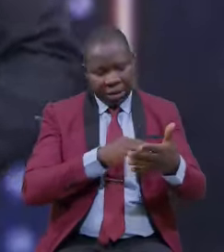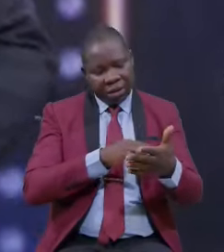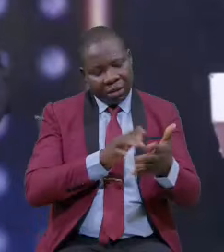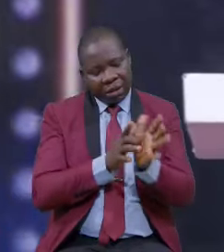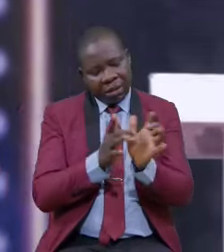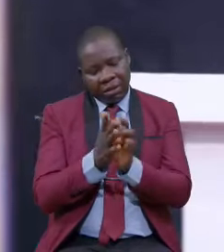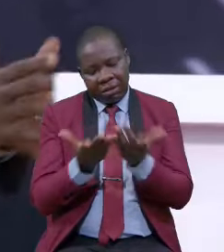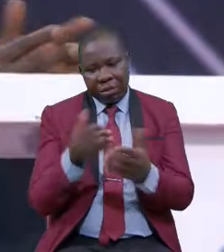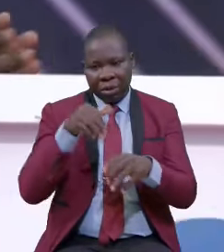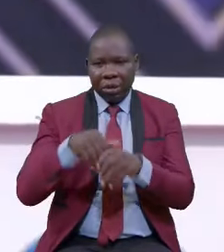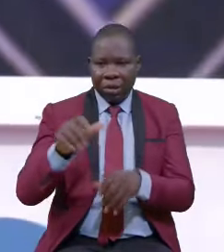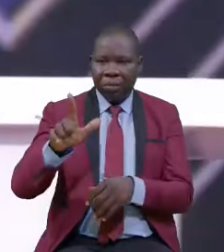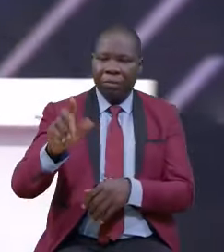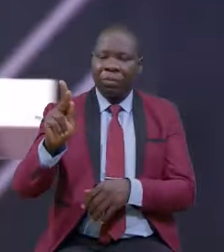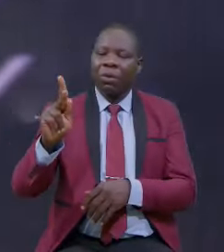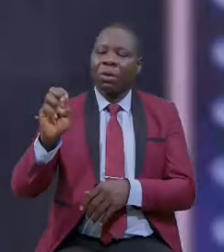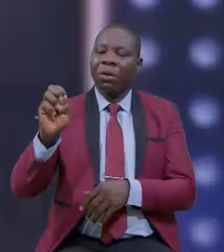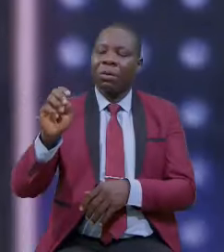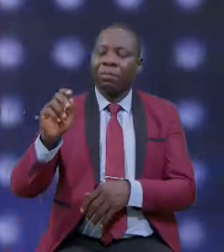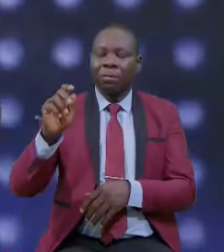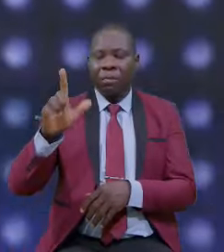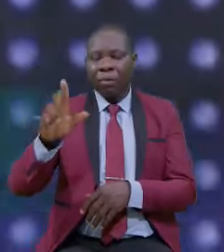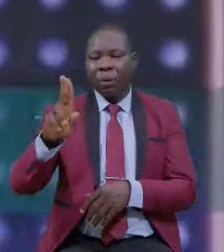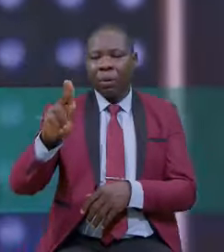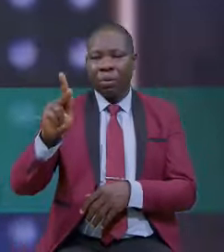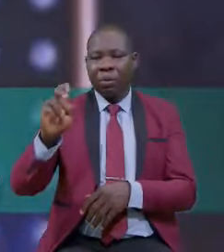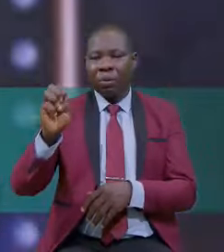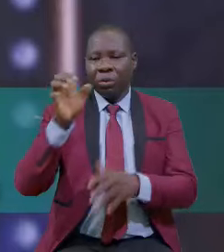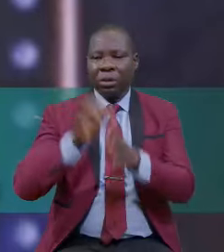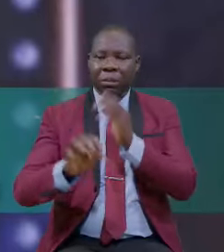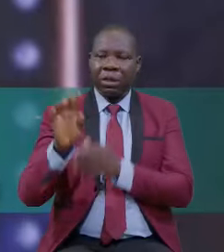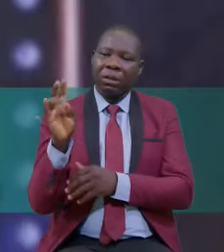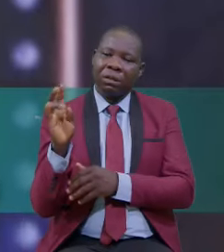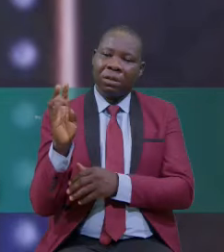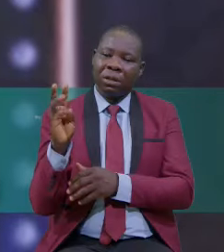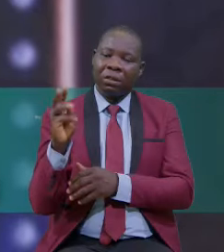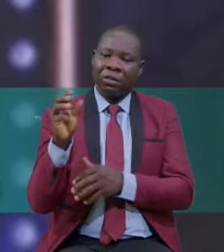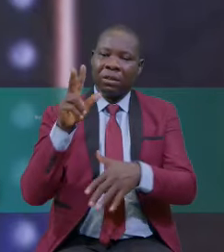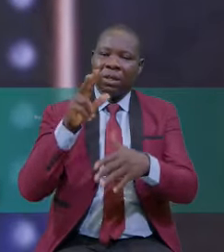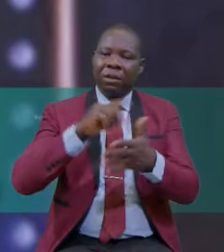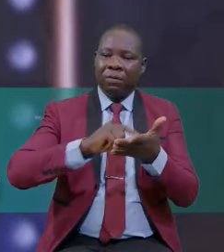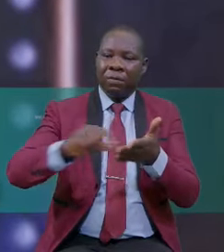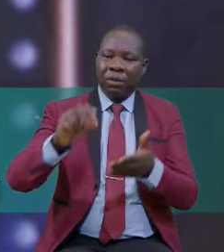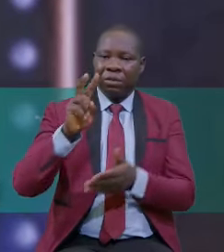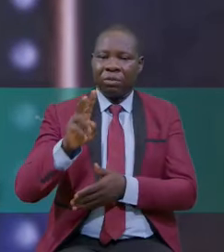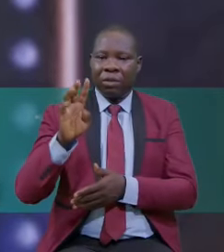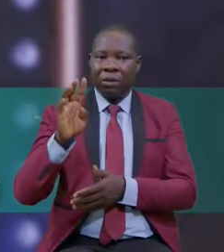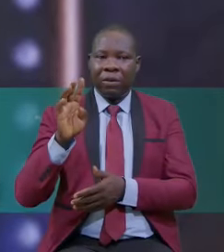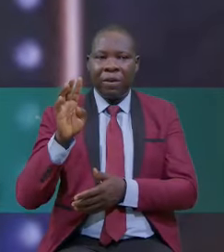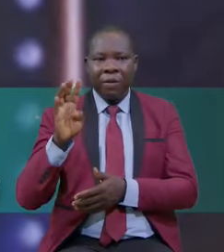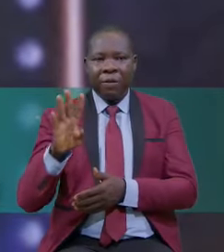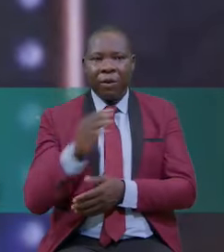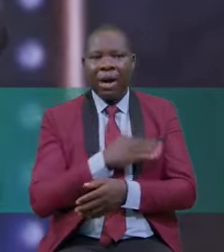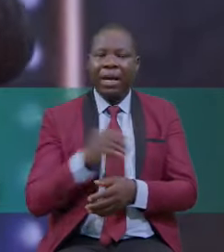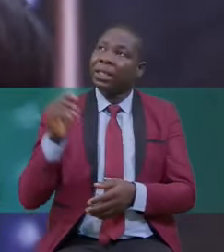24. In Luke chapter 16, verse 24, it says, and he cried and said, Father,